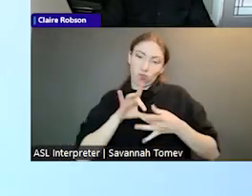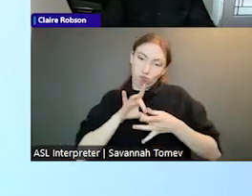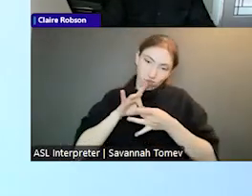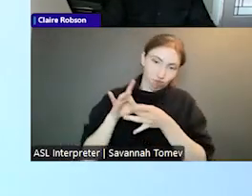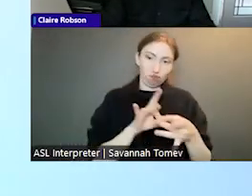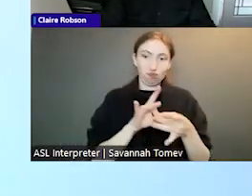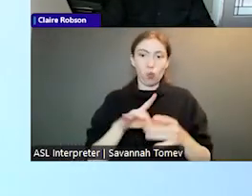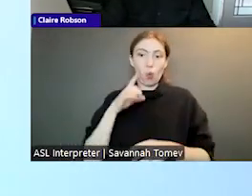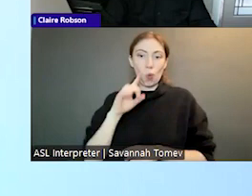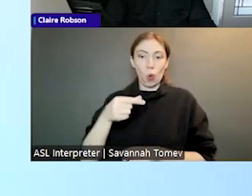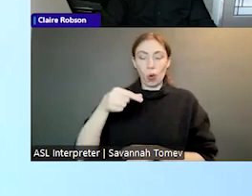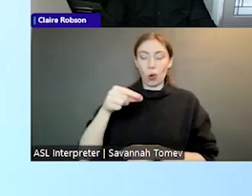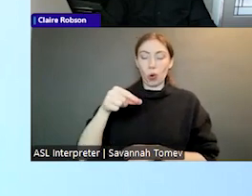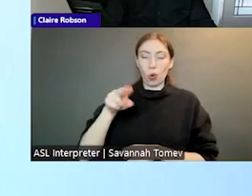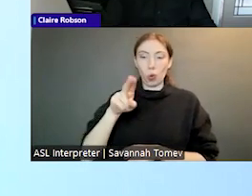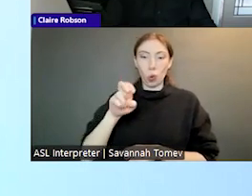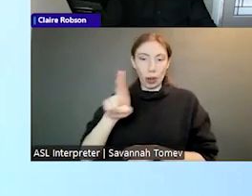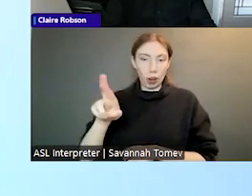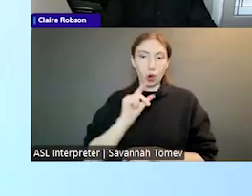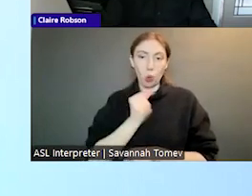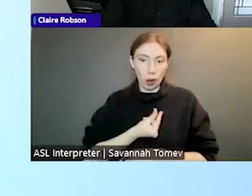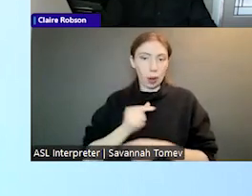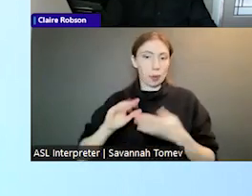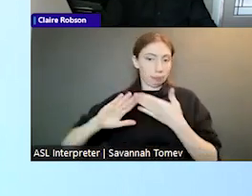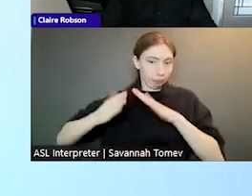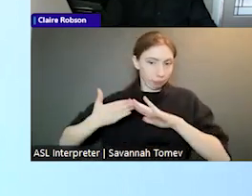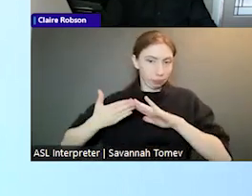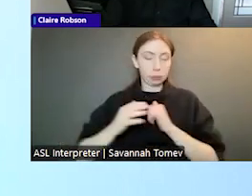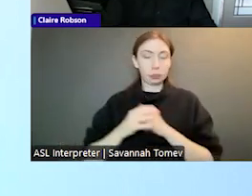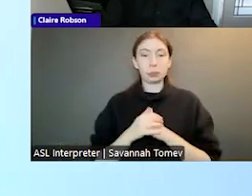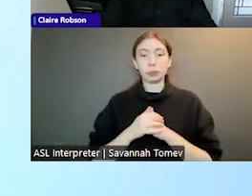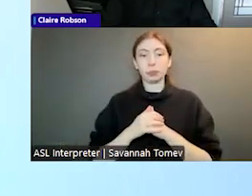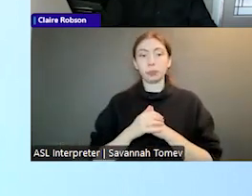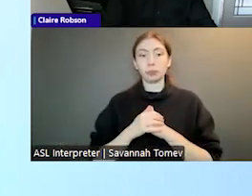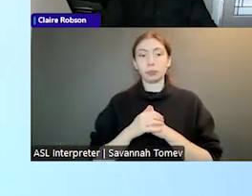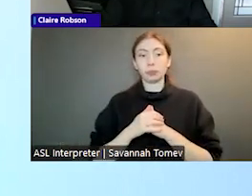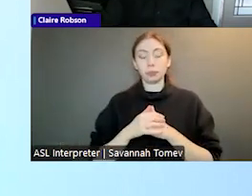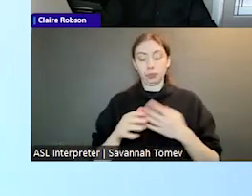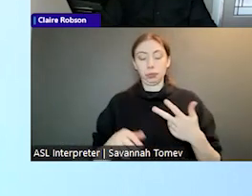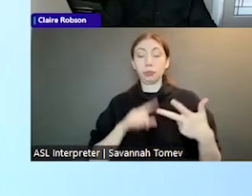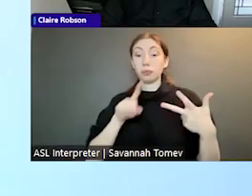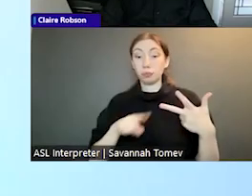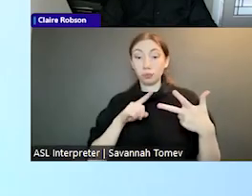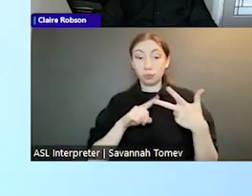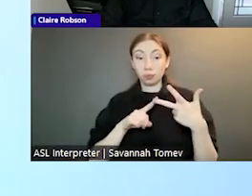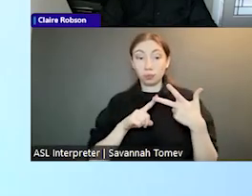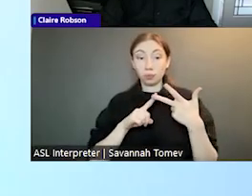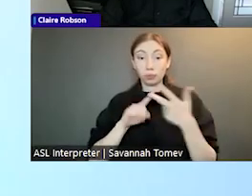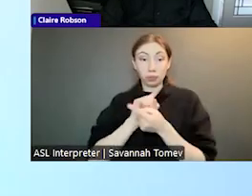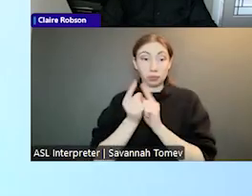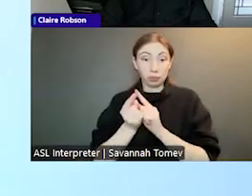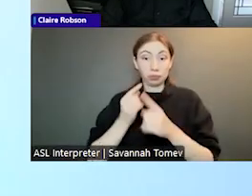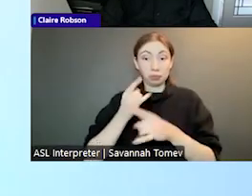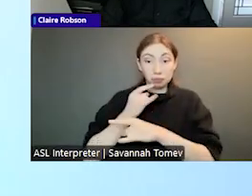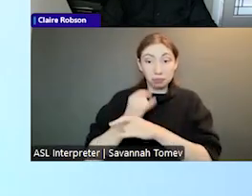queer population. In residential care and within romantic relationships, as